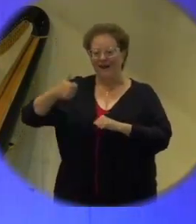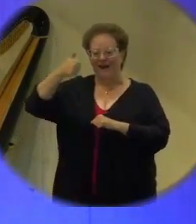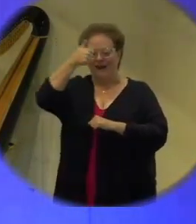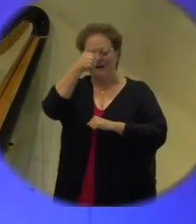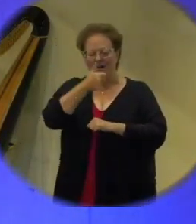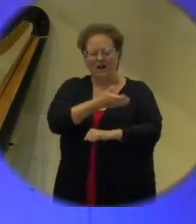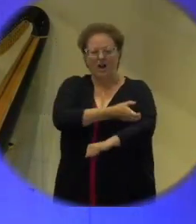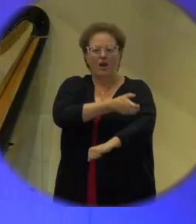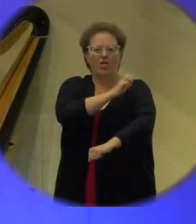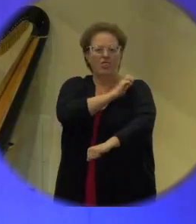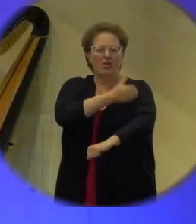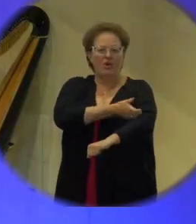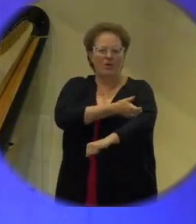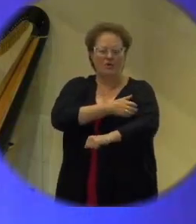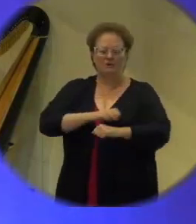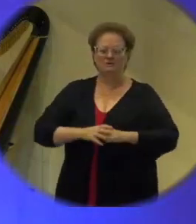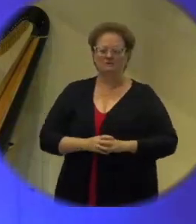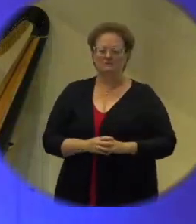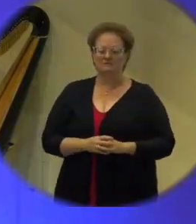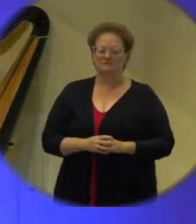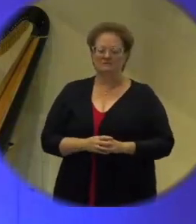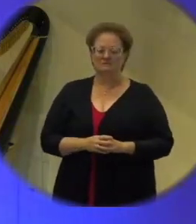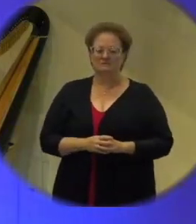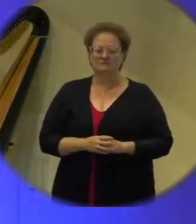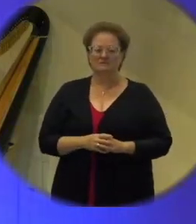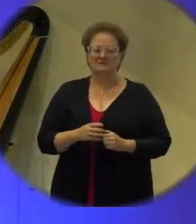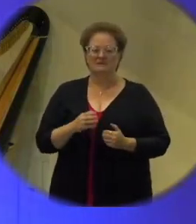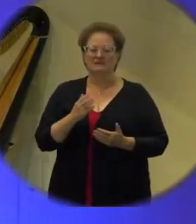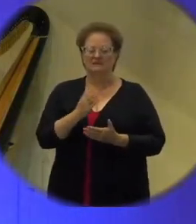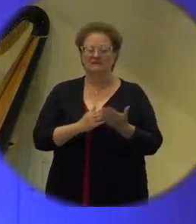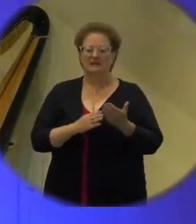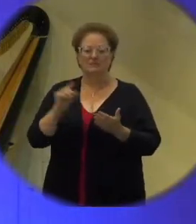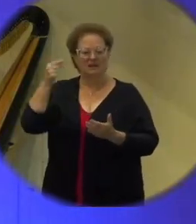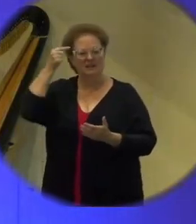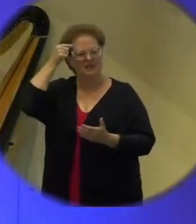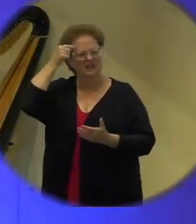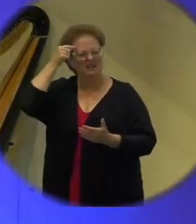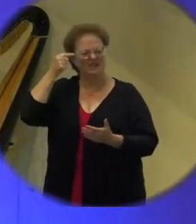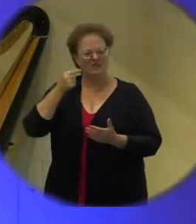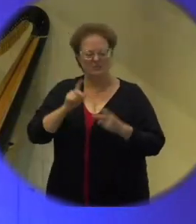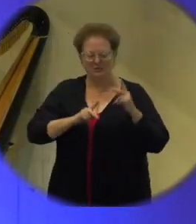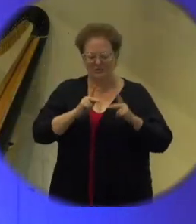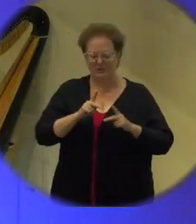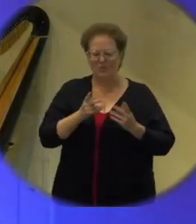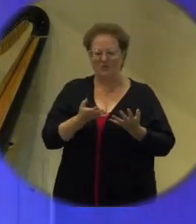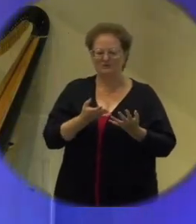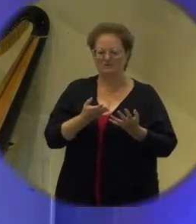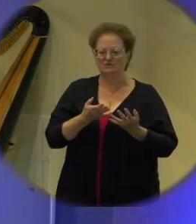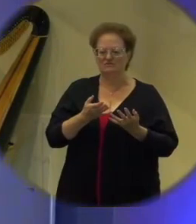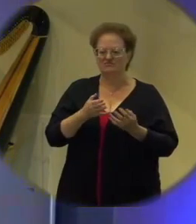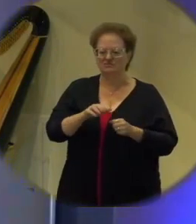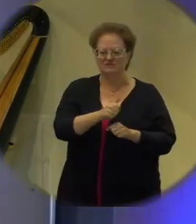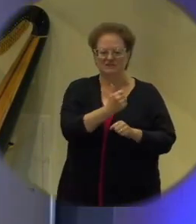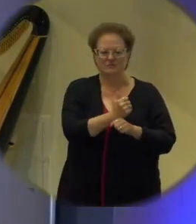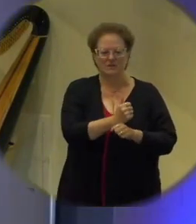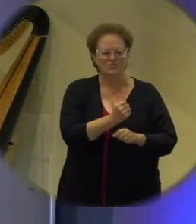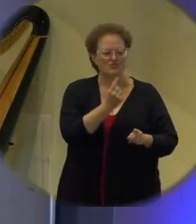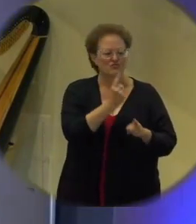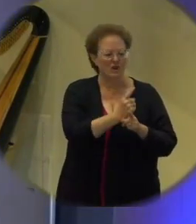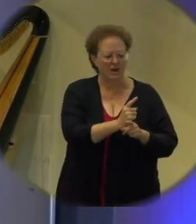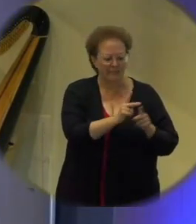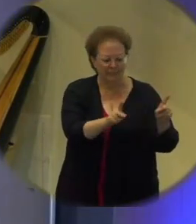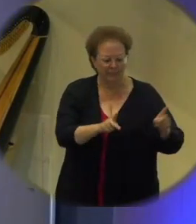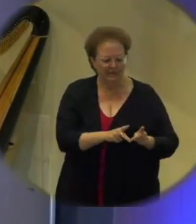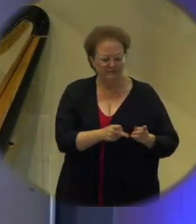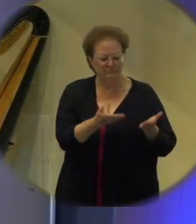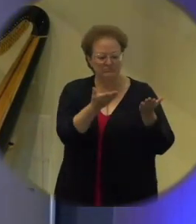those government types real nervous. And so they like to make laws to kind of put you in your place. Well, that's what was happening in